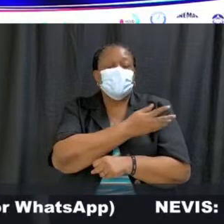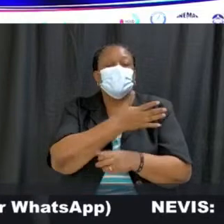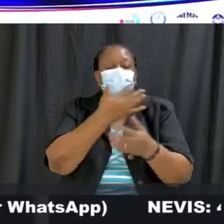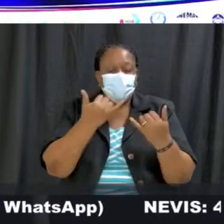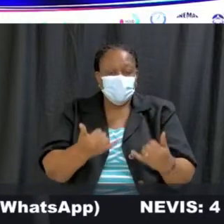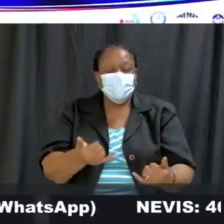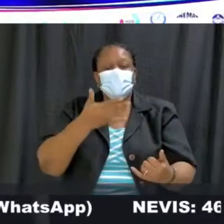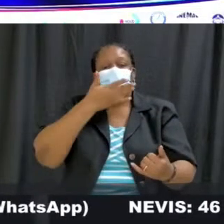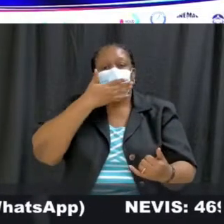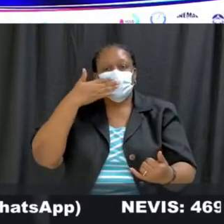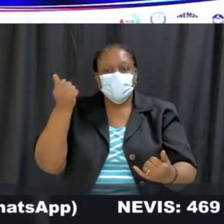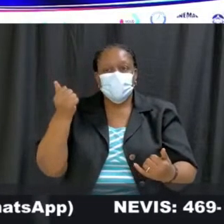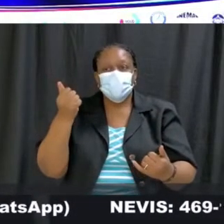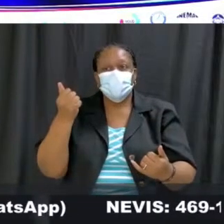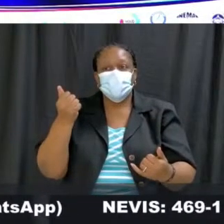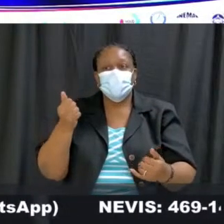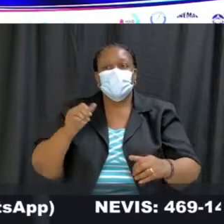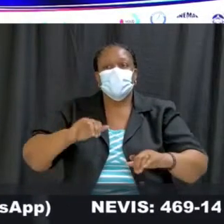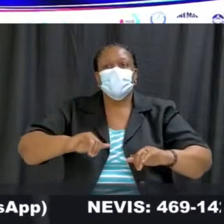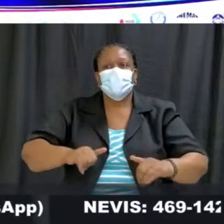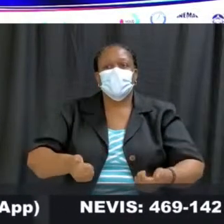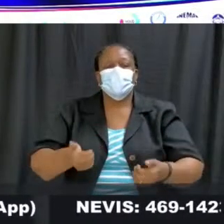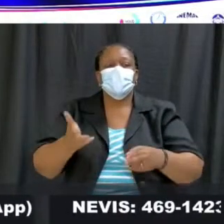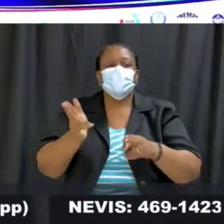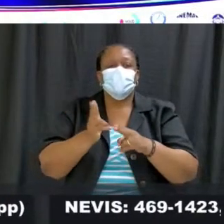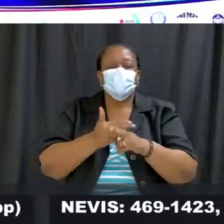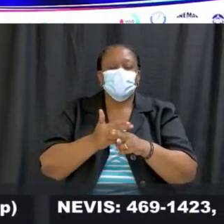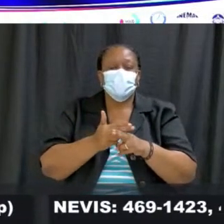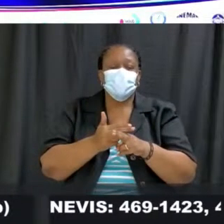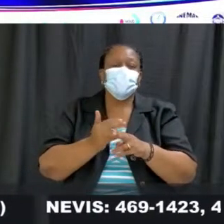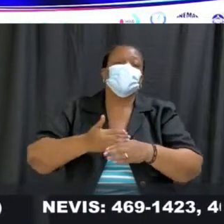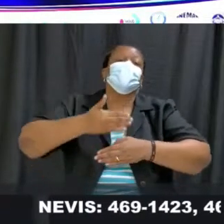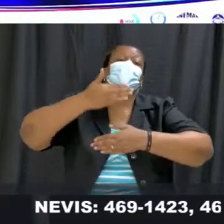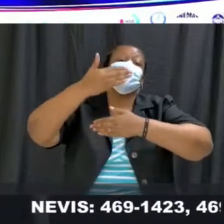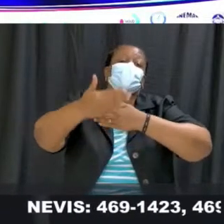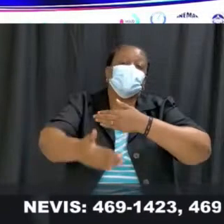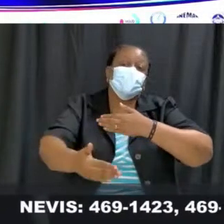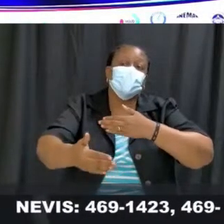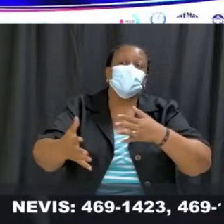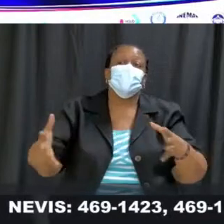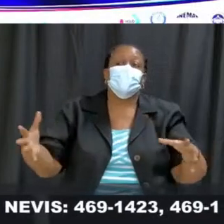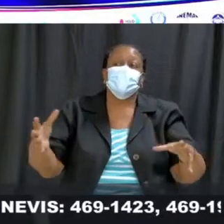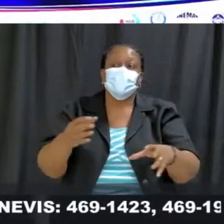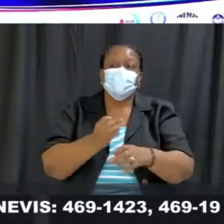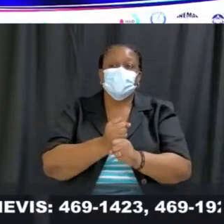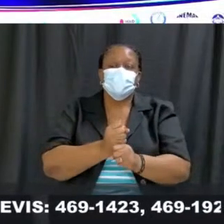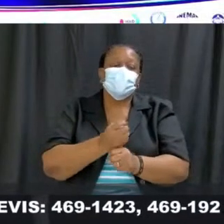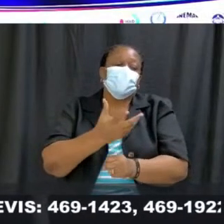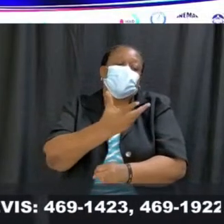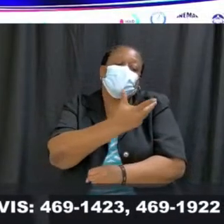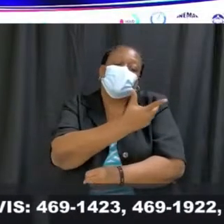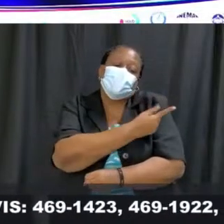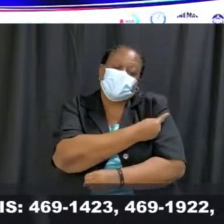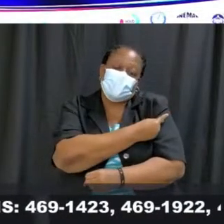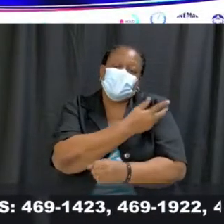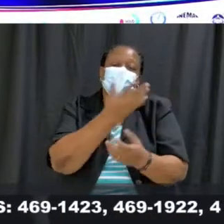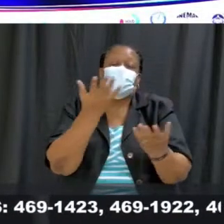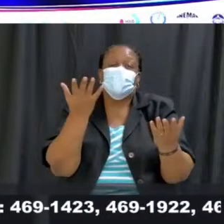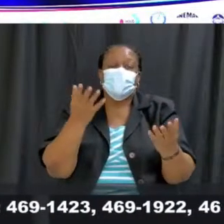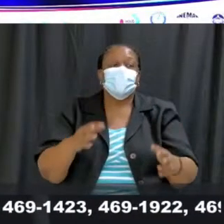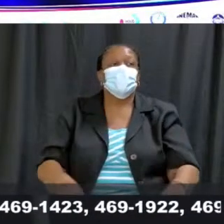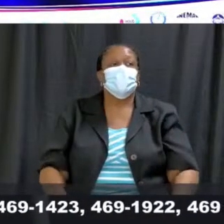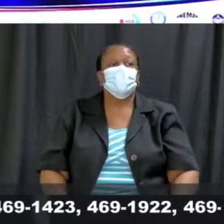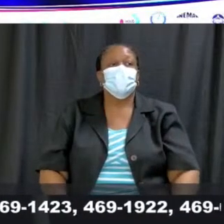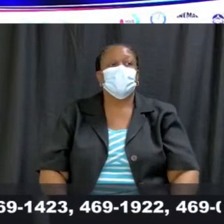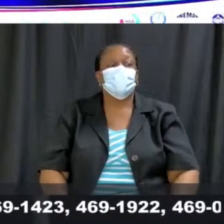recovered, how soon after can one take the vaccine? This has been answered repeatedly. And the other one is,